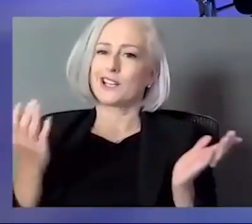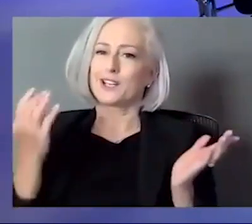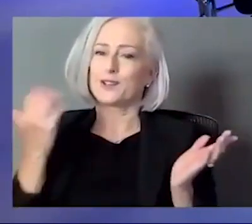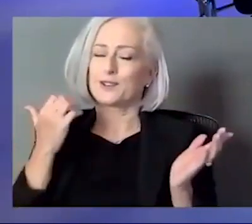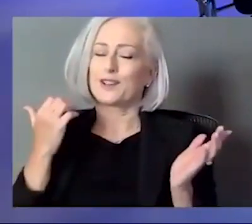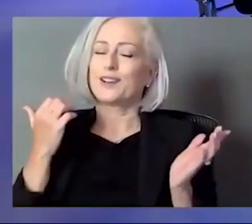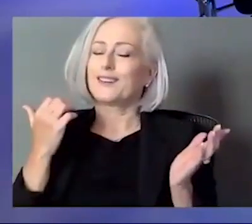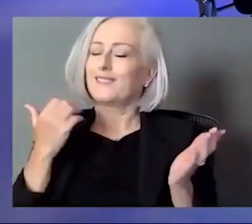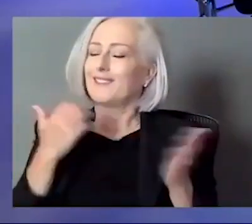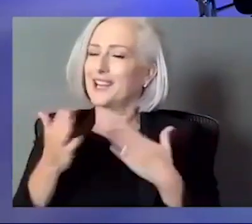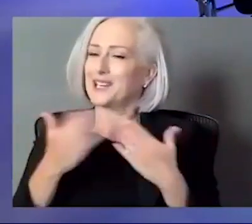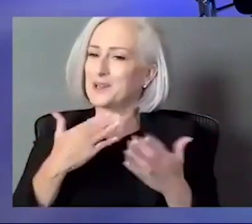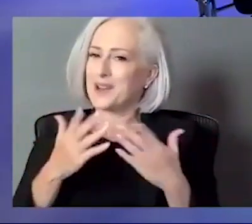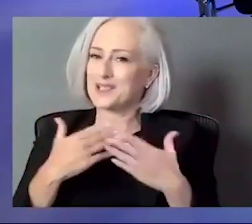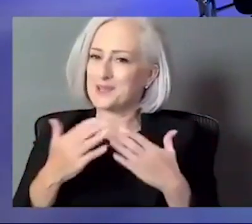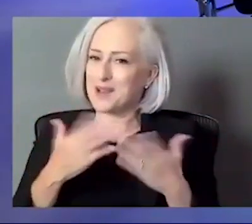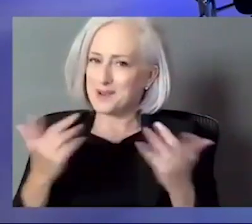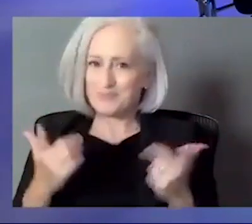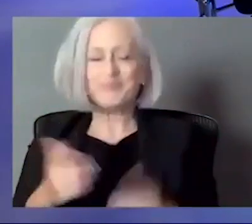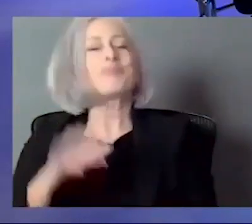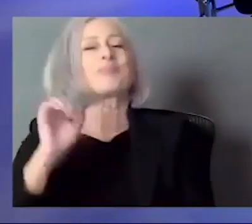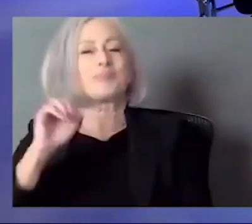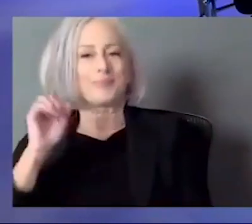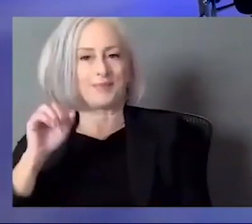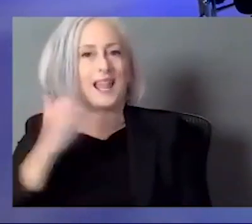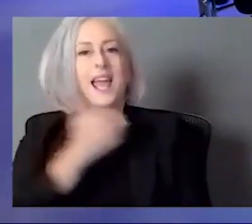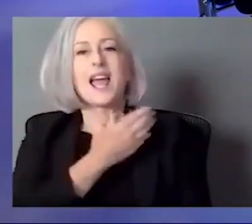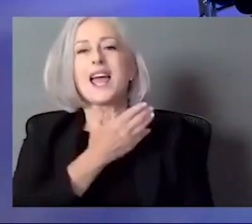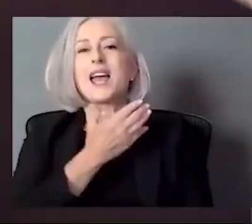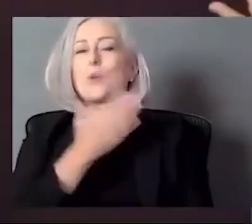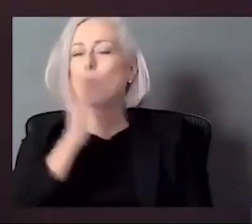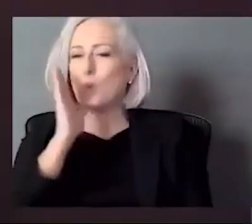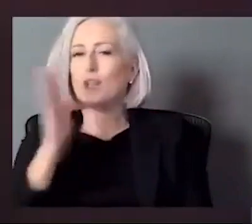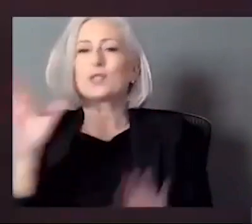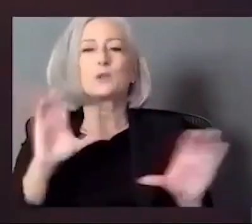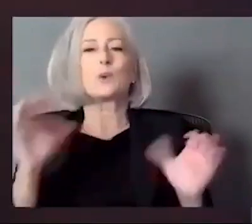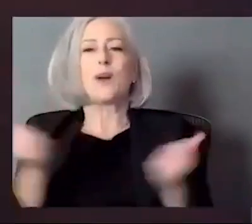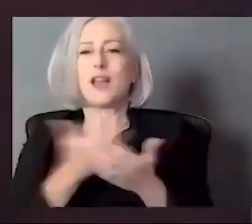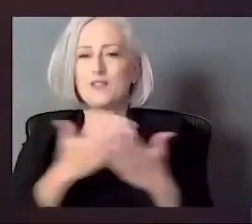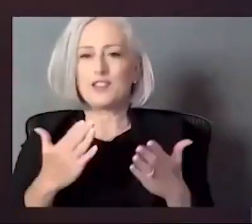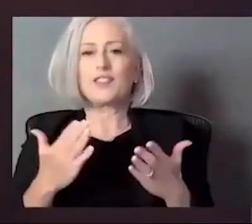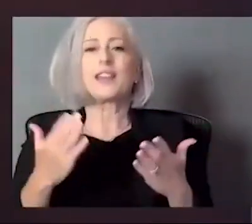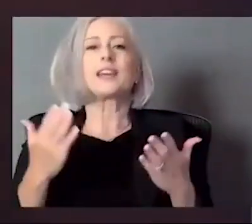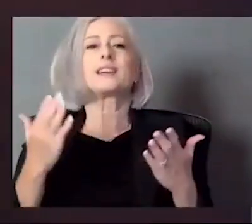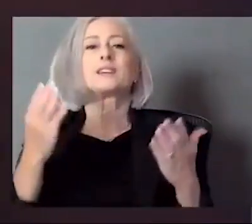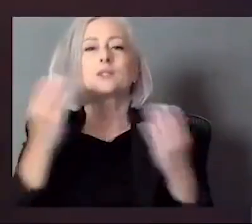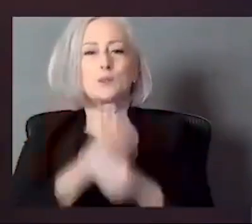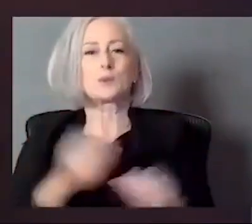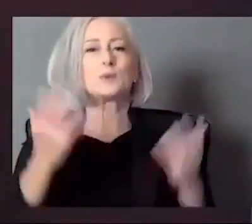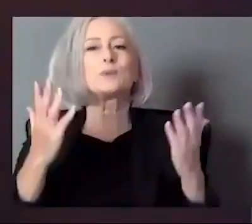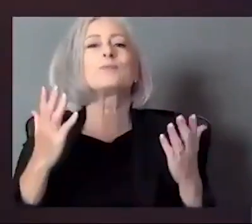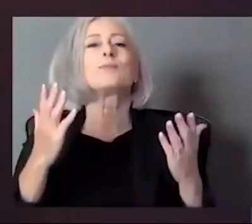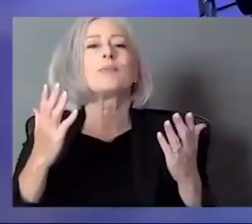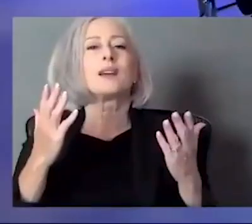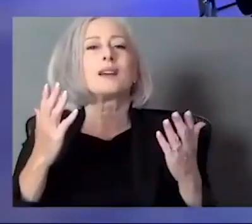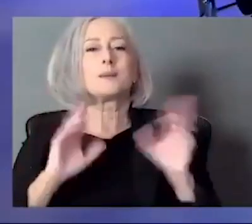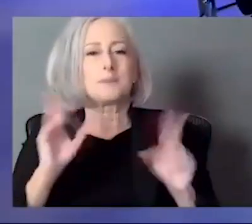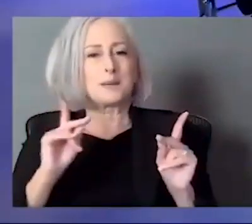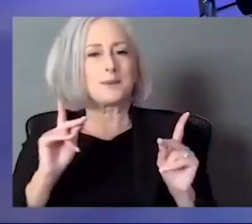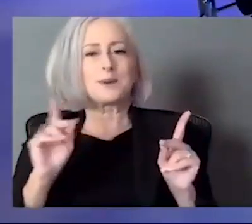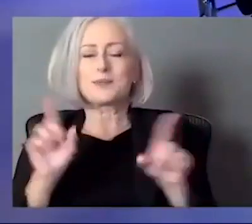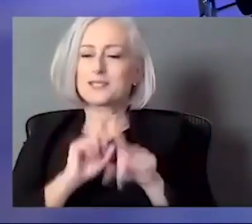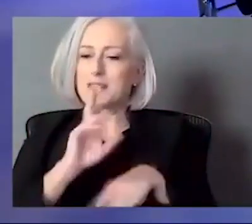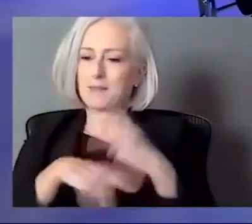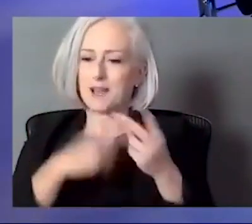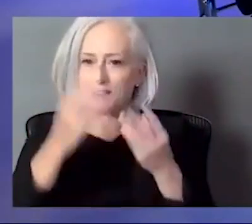I'll be right back to help out. We're gonna do everything we can to make sure that the viewer feels like it's the same vibe. We're just going to give them a little bit more, and so it'll be fun.